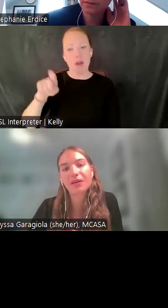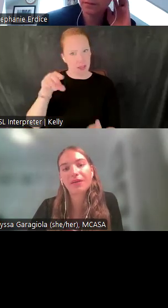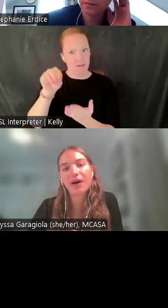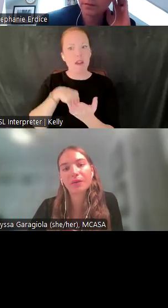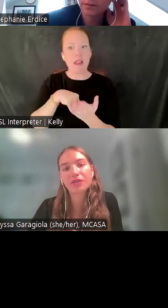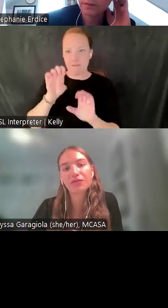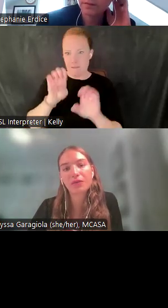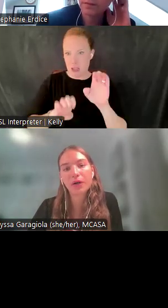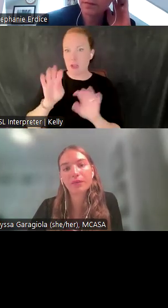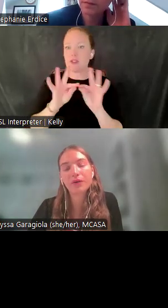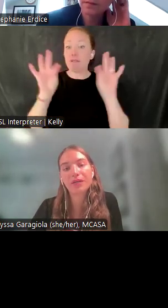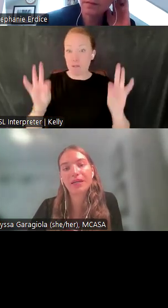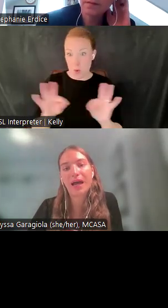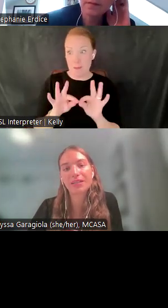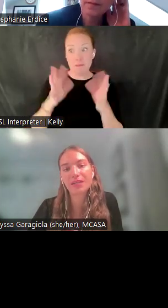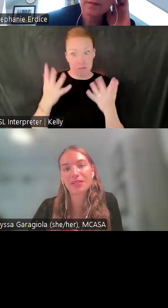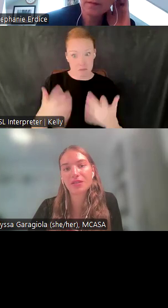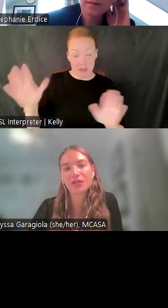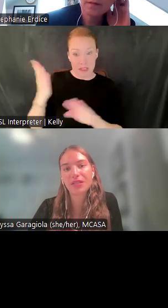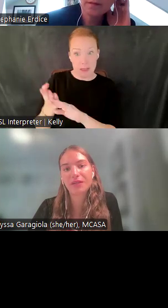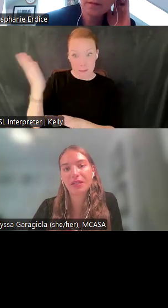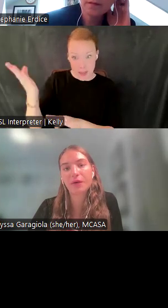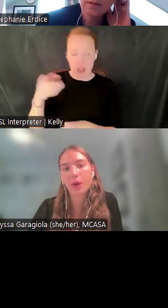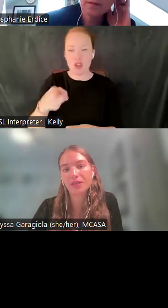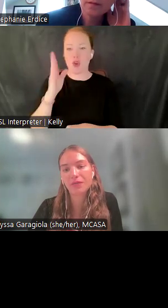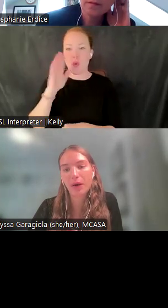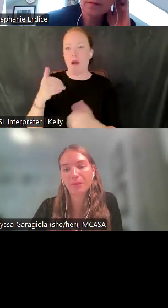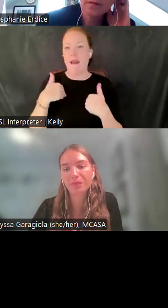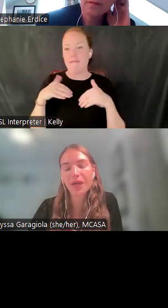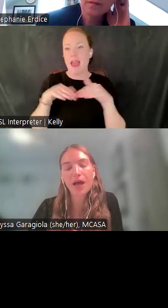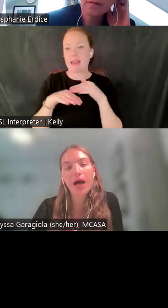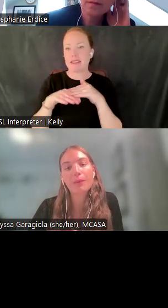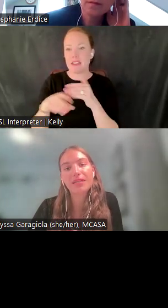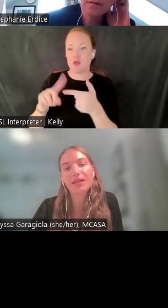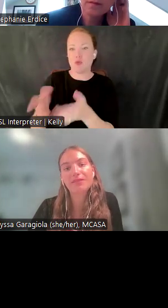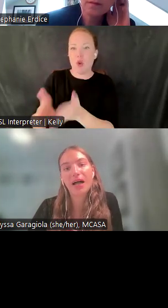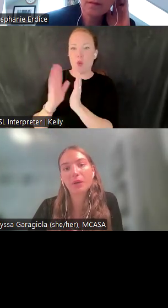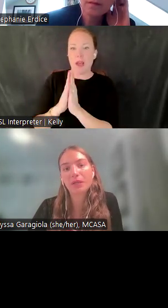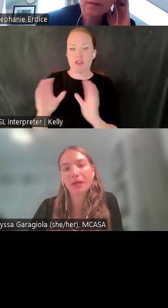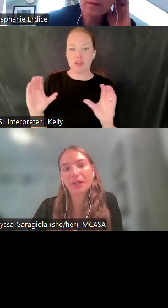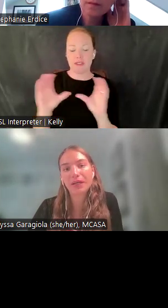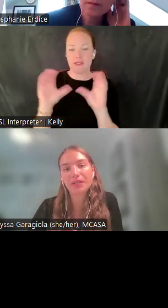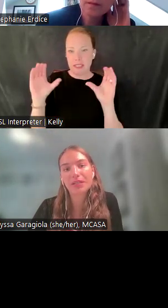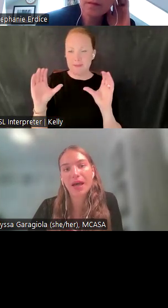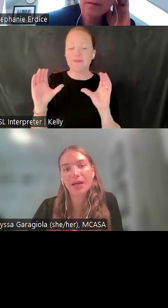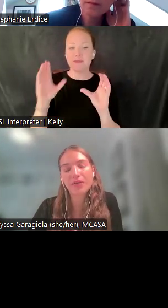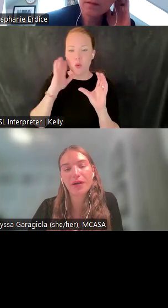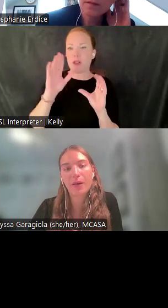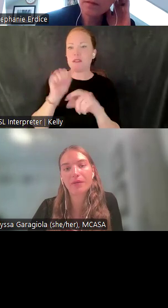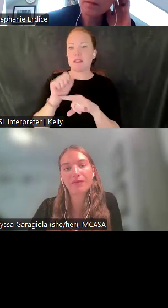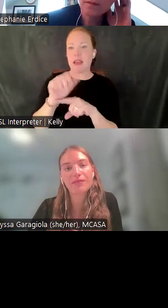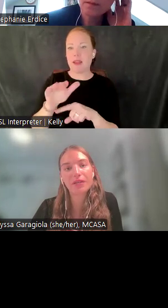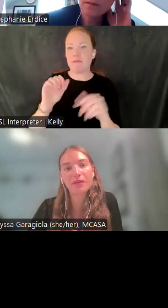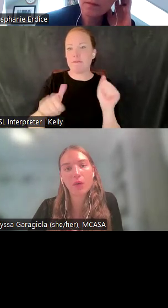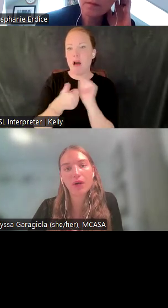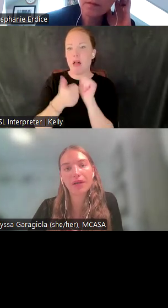Upon submitting the evaluation form, you'll gain access to the certificate request form. I'll be sending a follow-up email later today with a